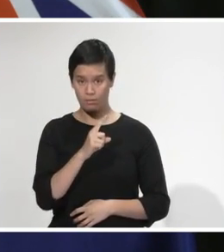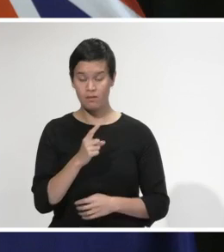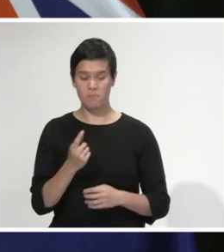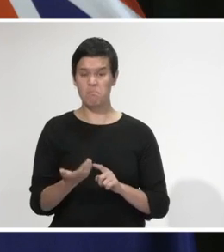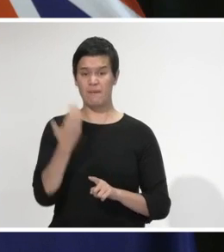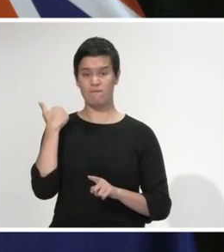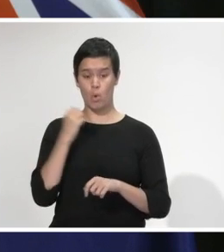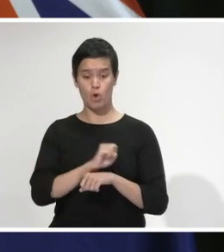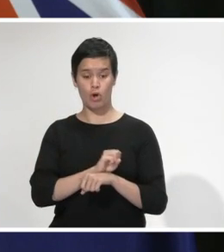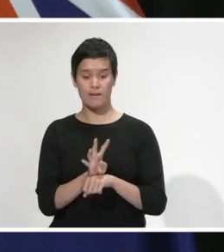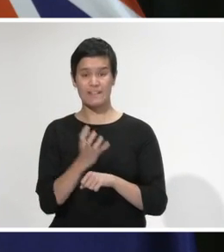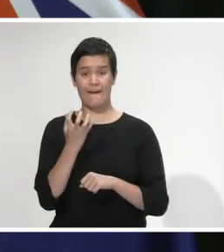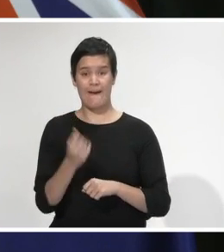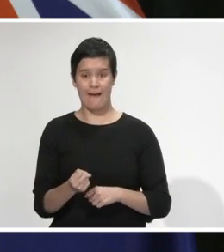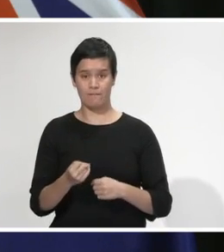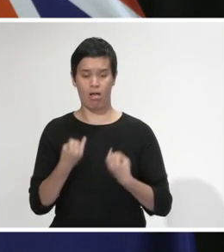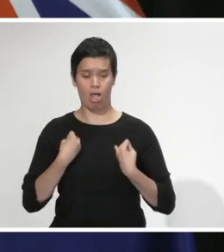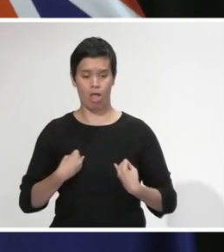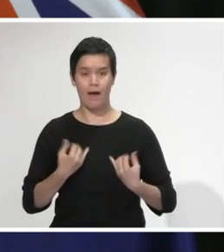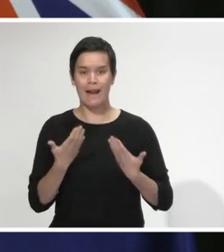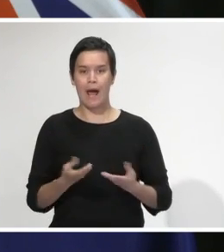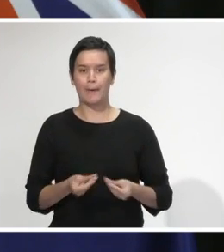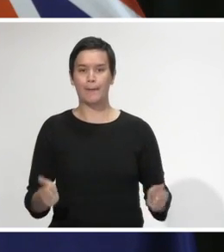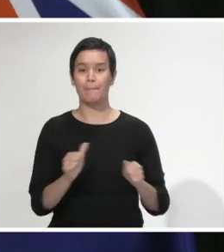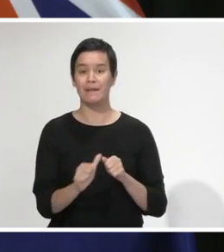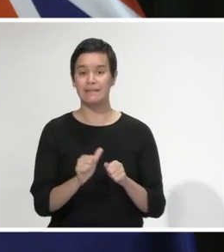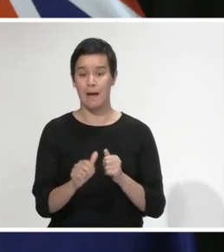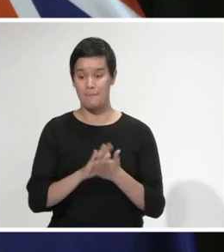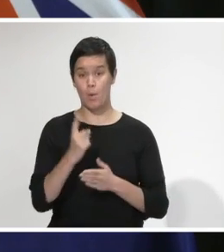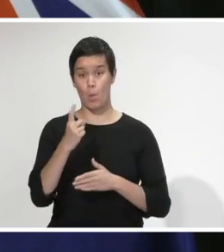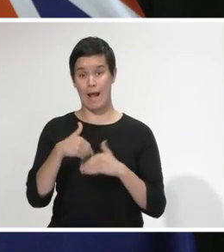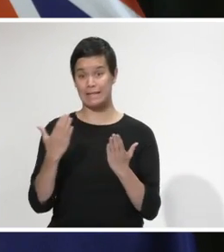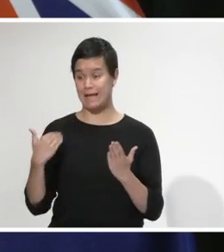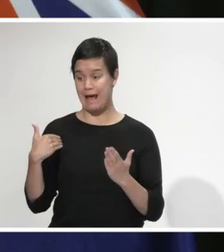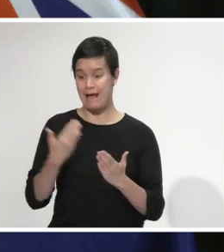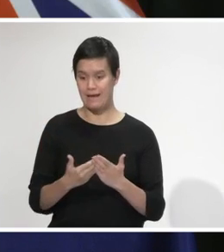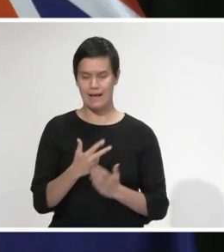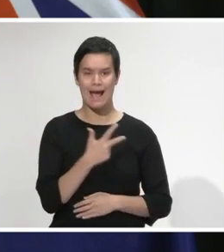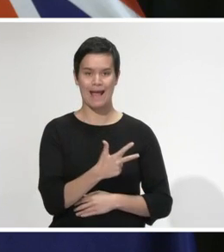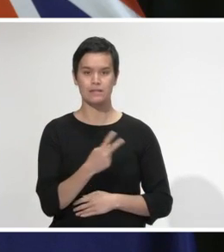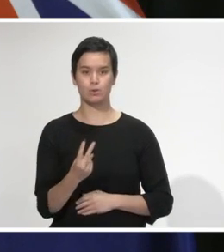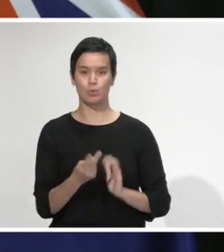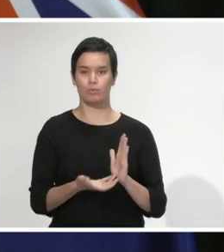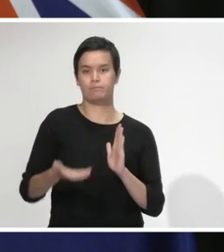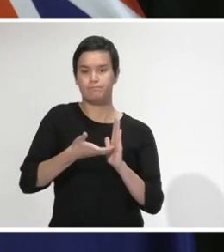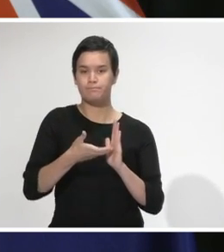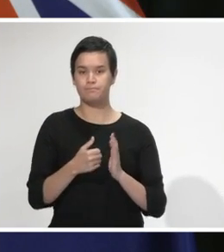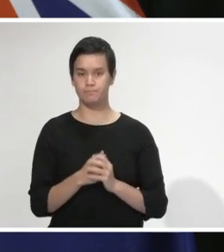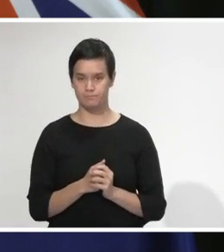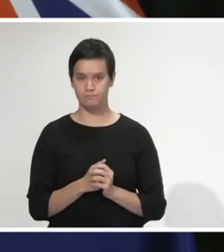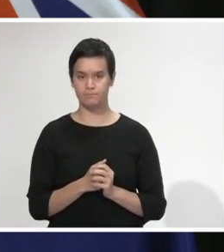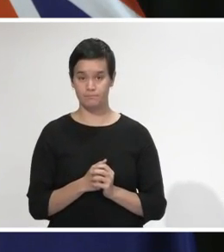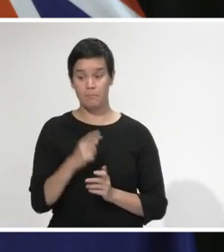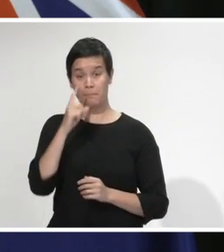recovered, an increase of 82 on yesterday's number. And our recovered cases clearly now firmly dominate the